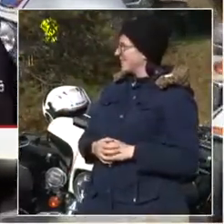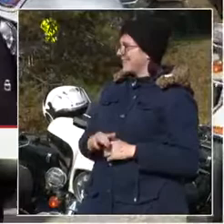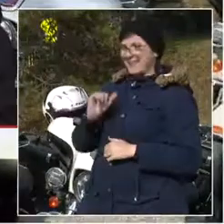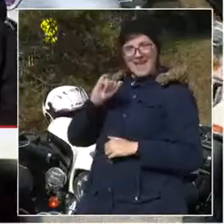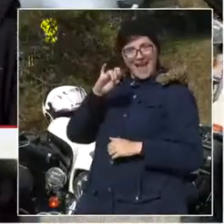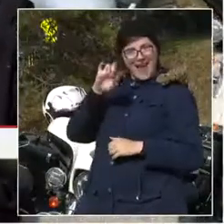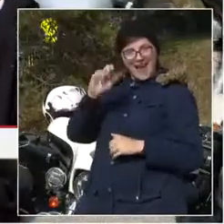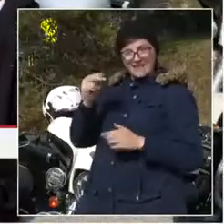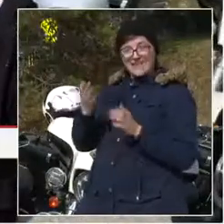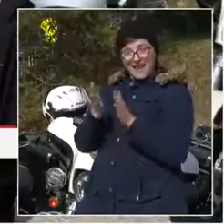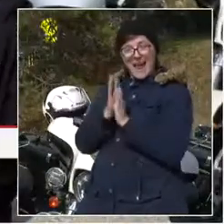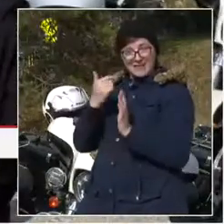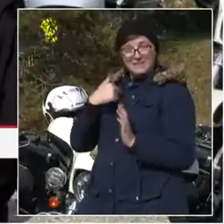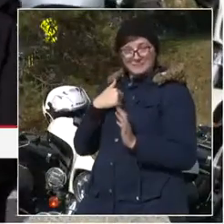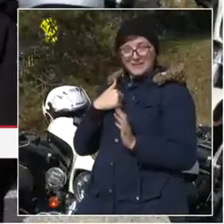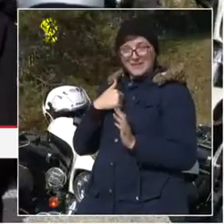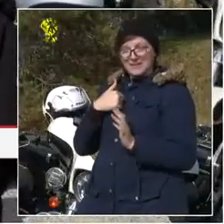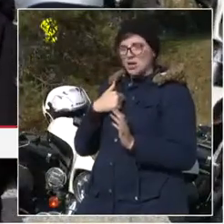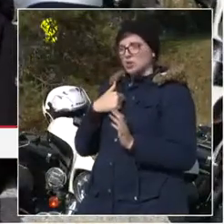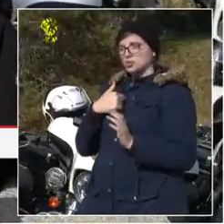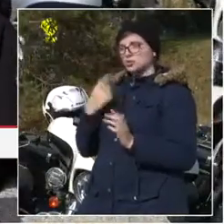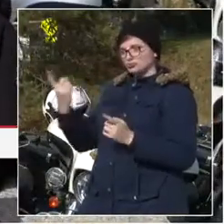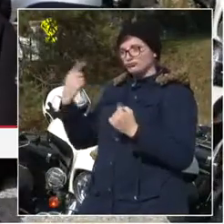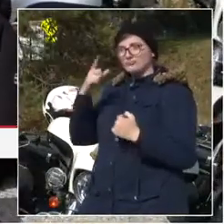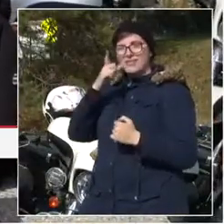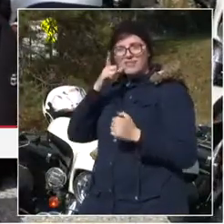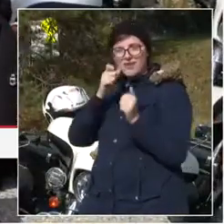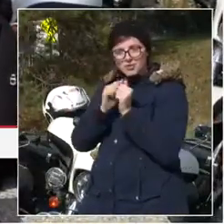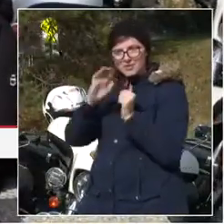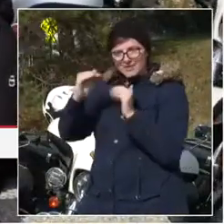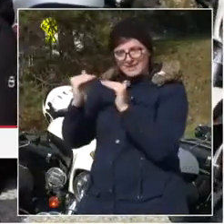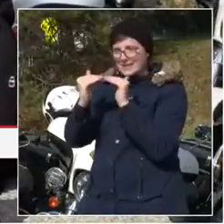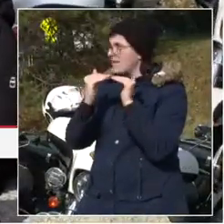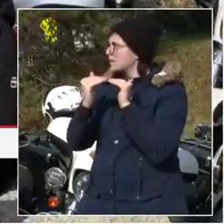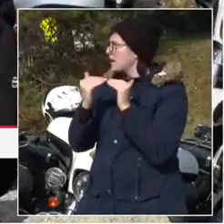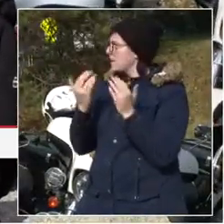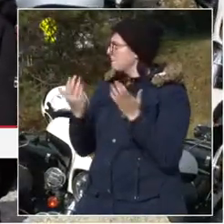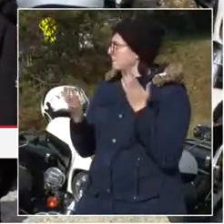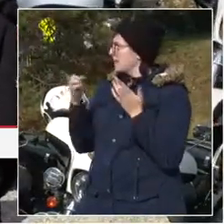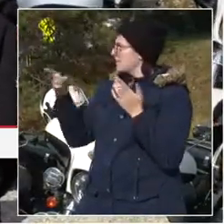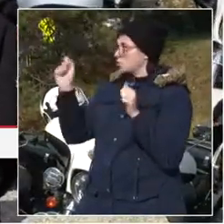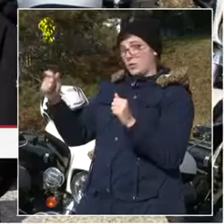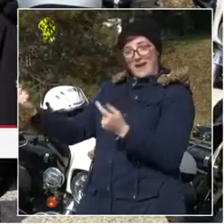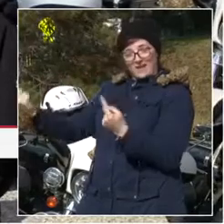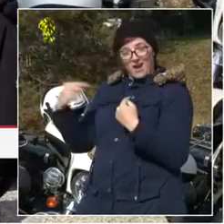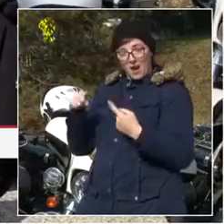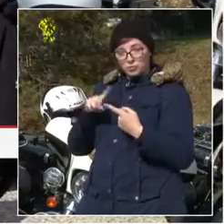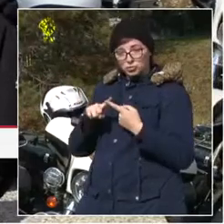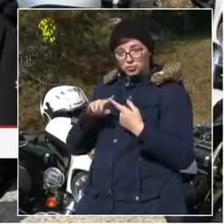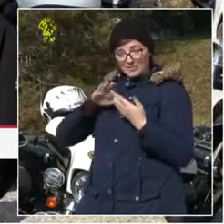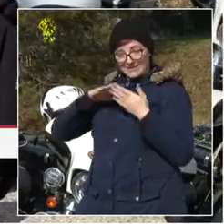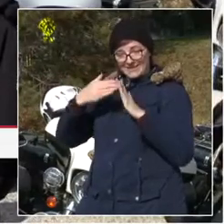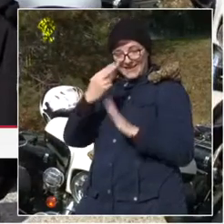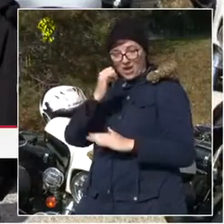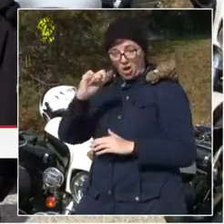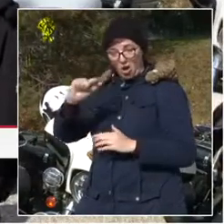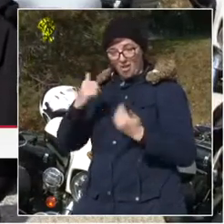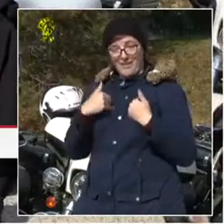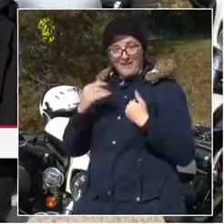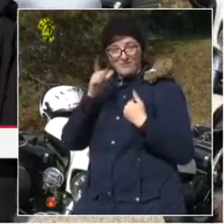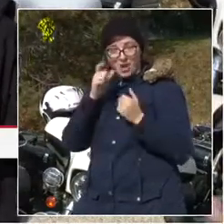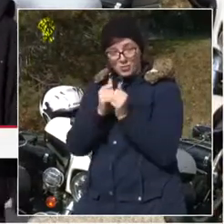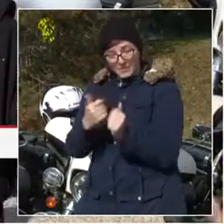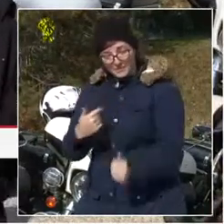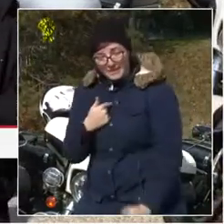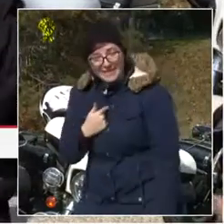Aiden asked me to have lunch with his classmates. I have an idea. Maybe you all can come down to City Hall and have lunch.